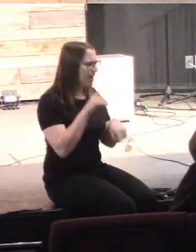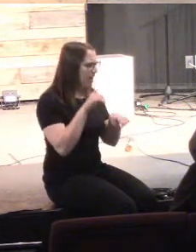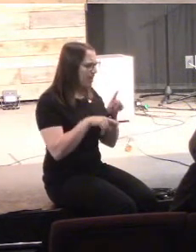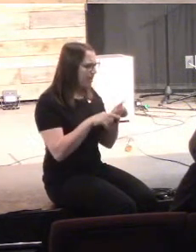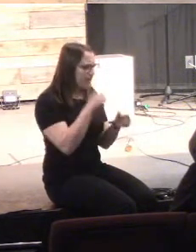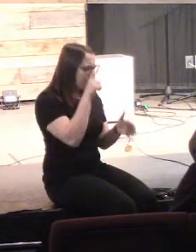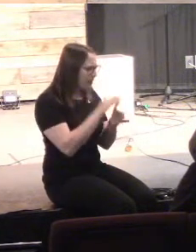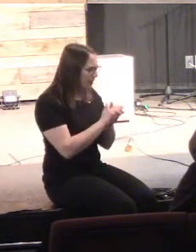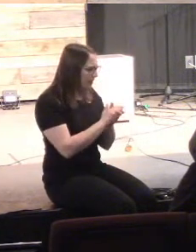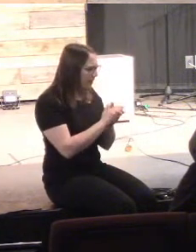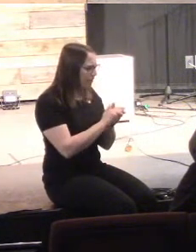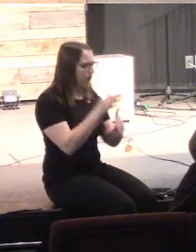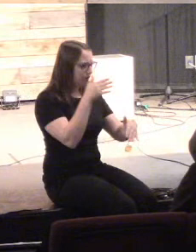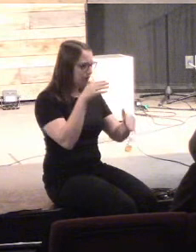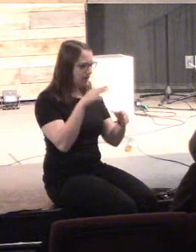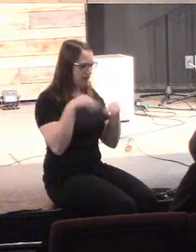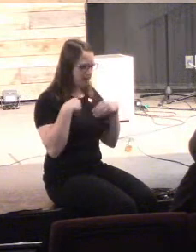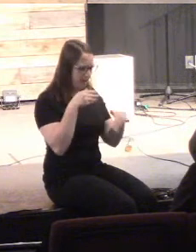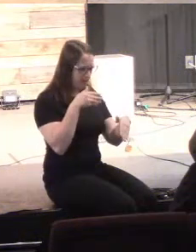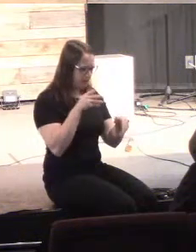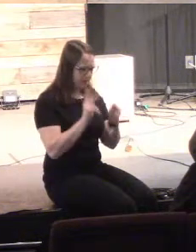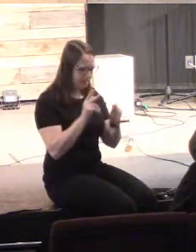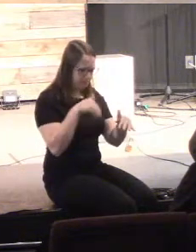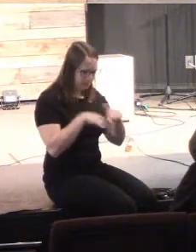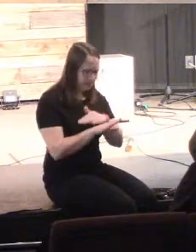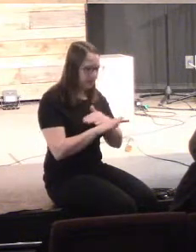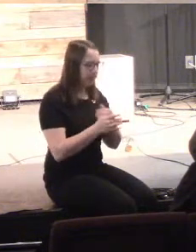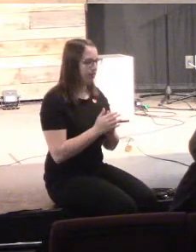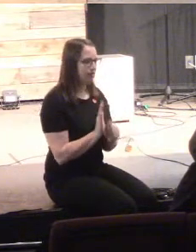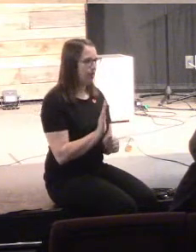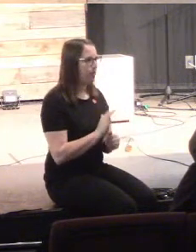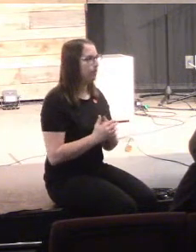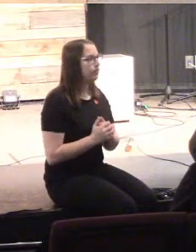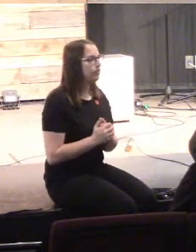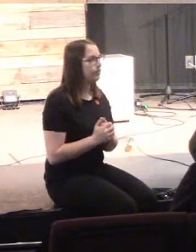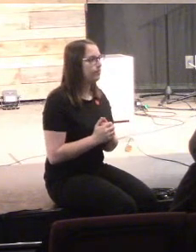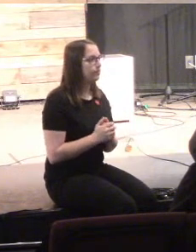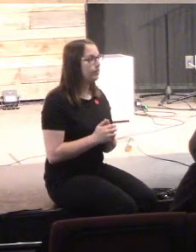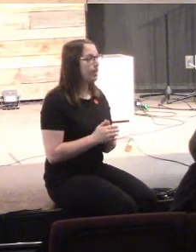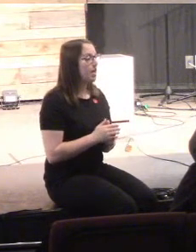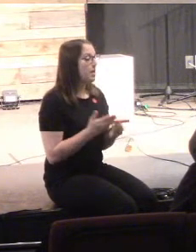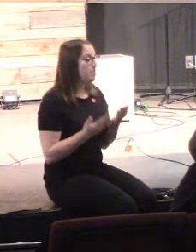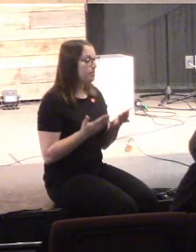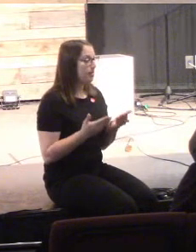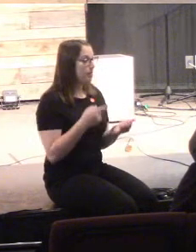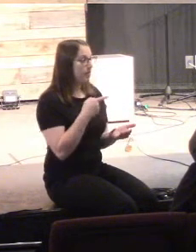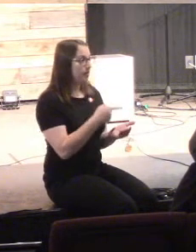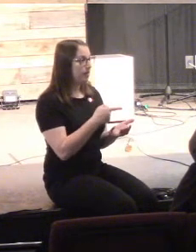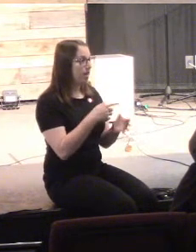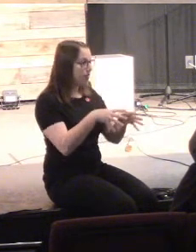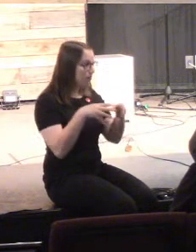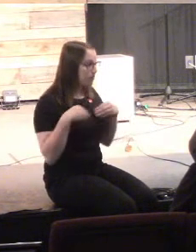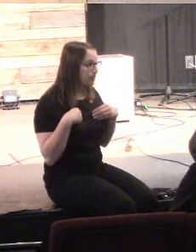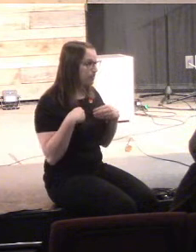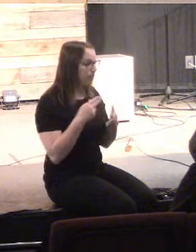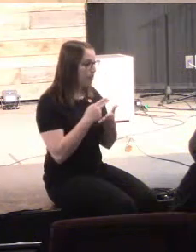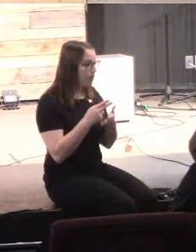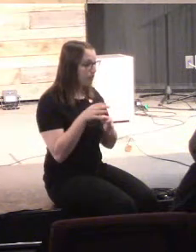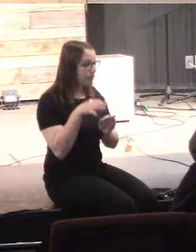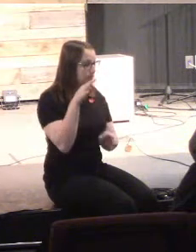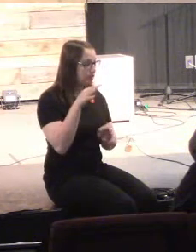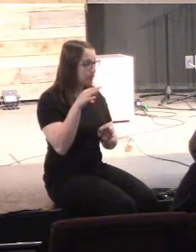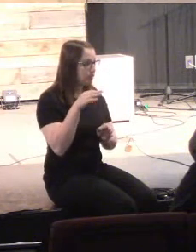When they arrived, they prayed for the new believers there that they might receive the Holy Spirit, because the Holy Spirit had not yet come on them. They had simply